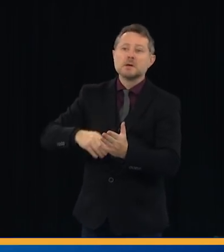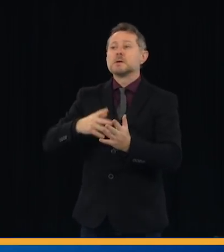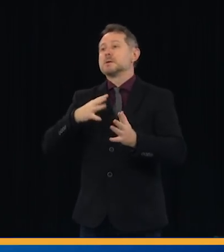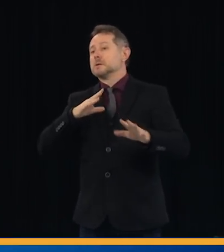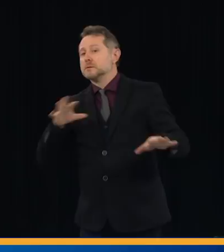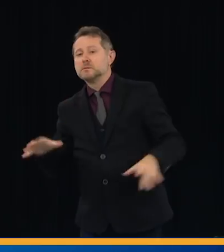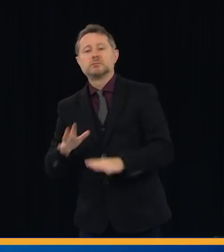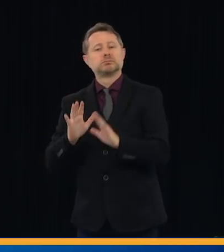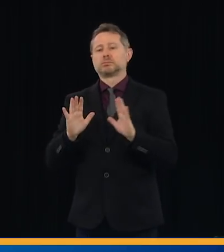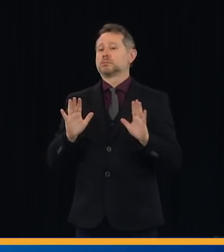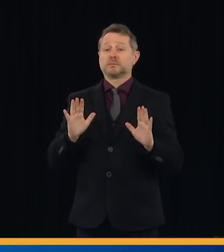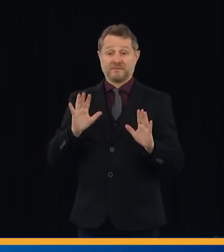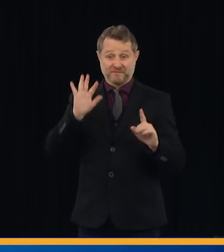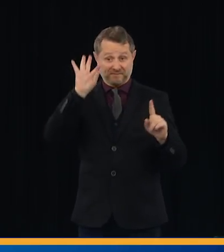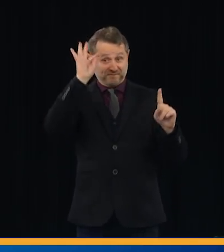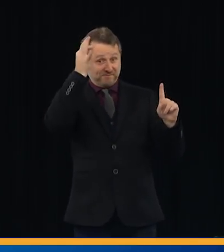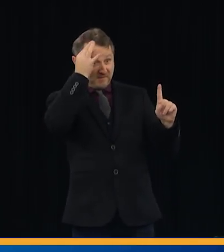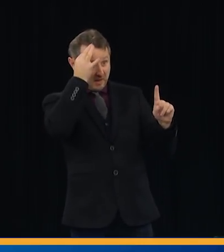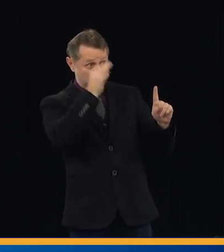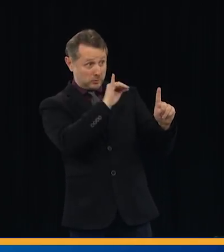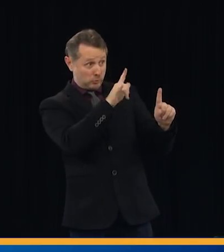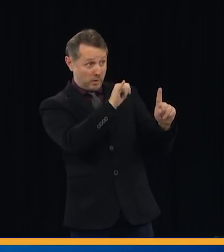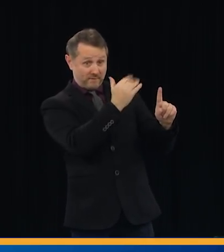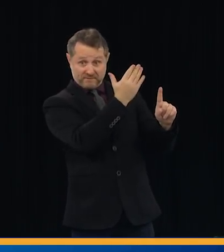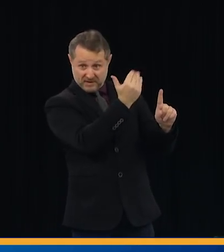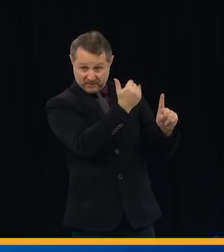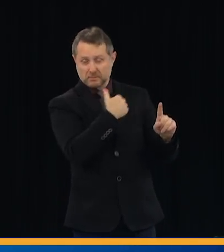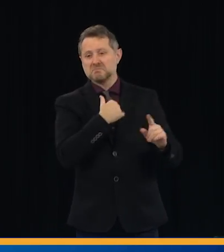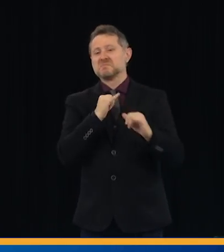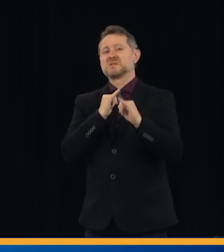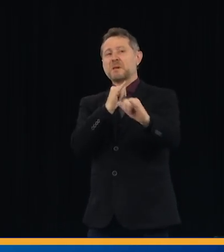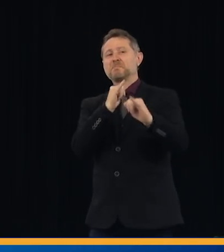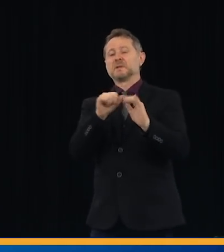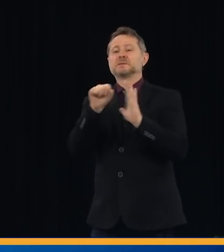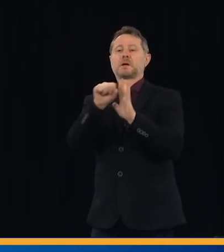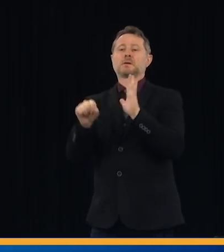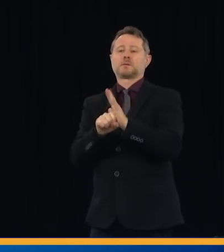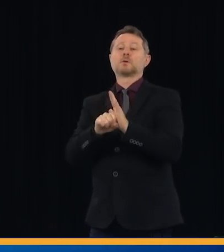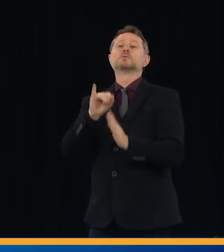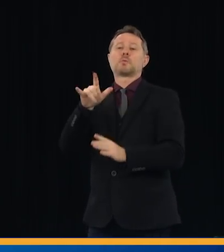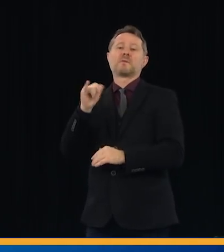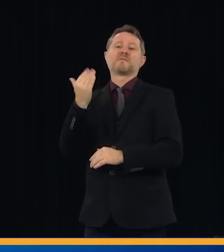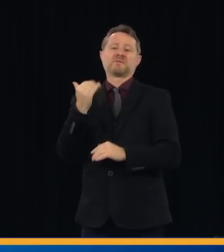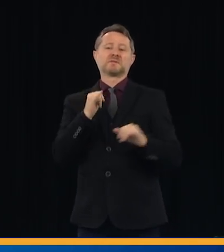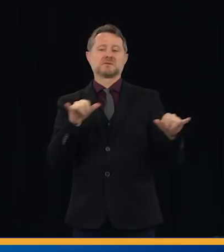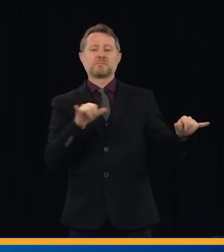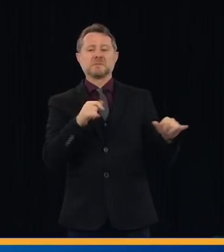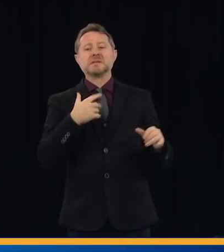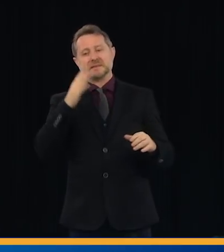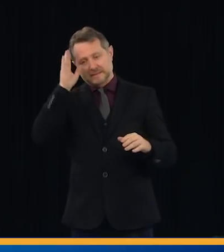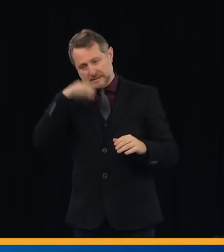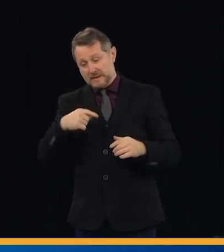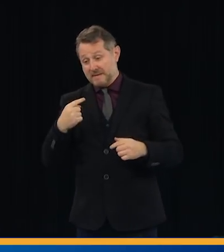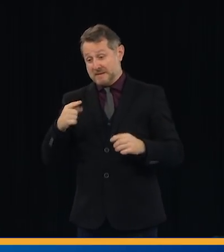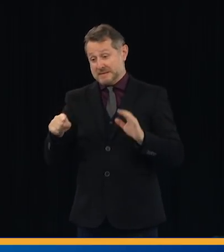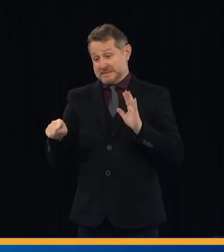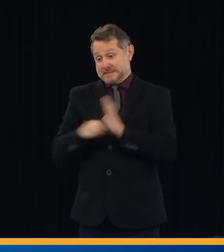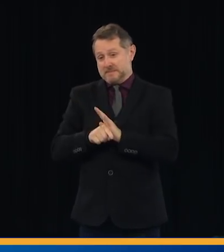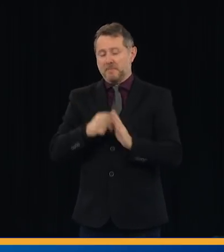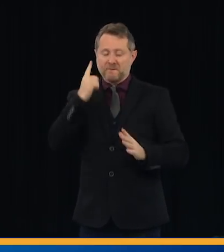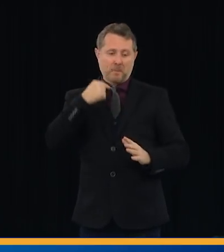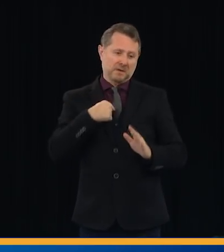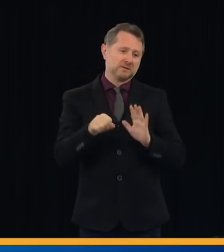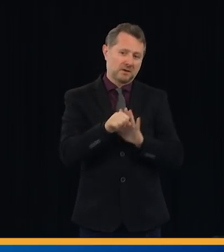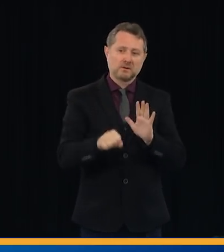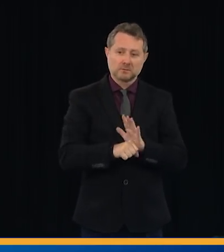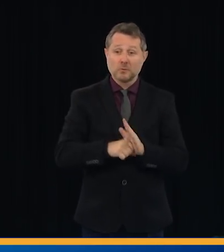July 15th. It's bad news for the state of New York on our parochial level. That means we receive no